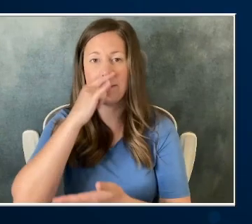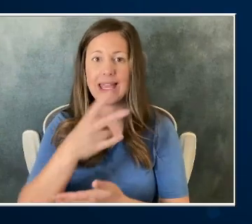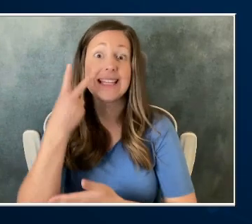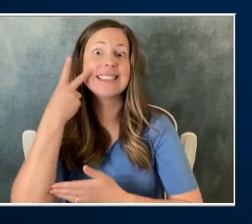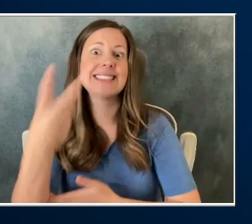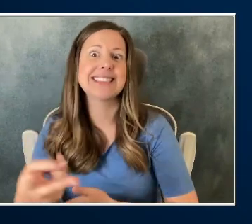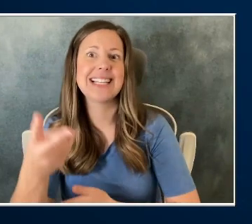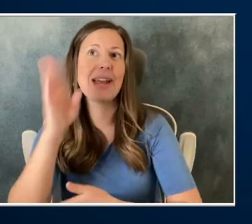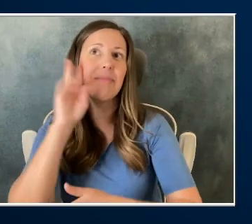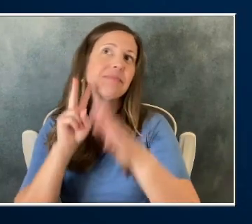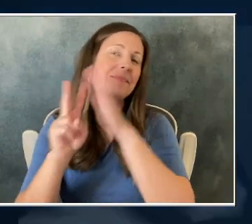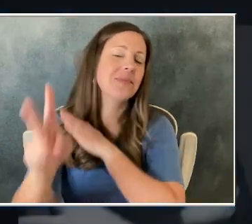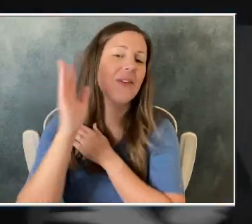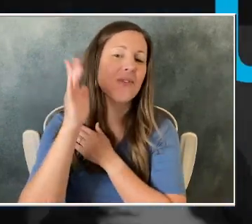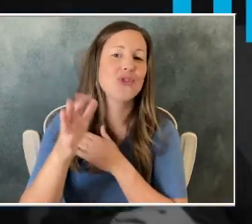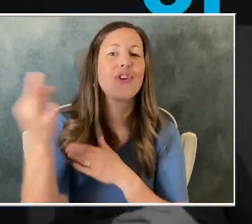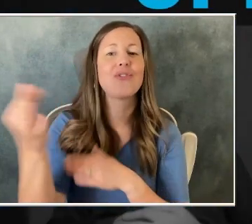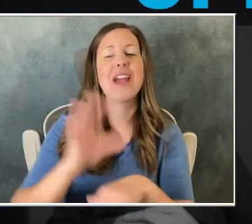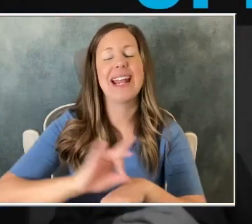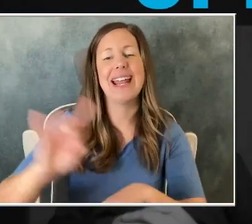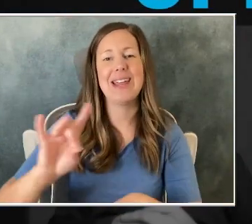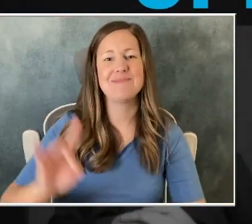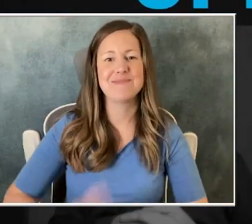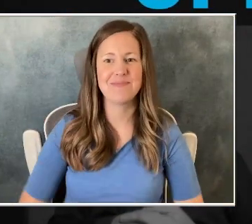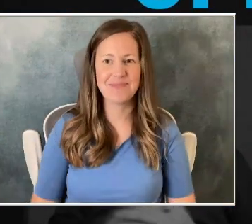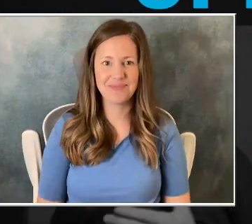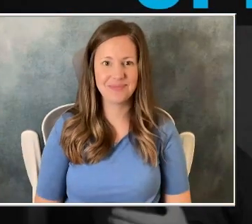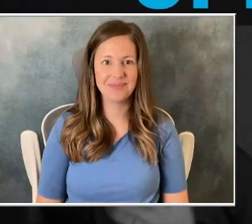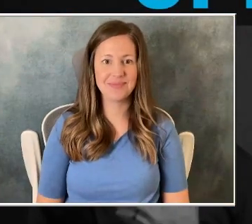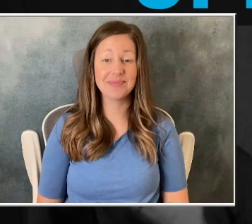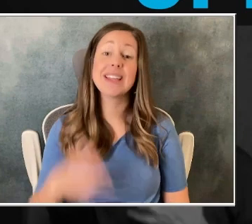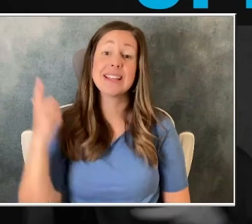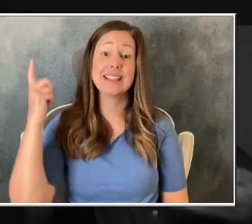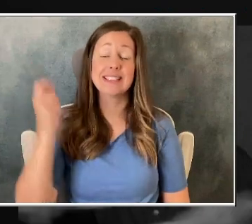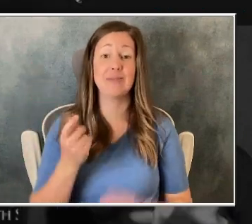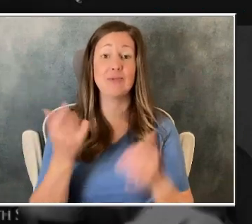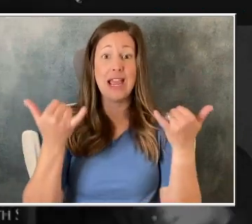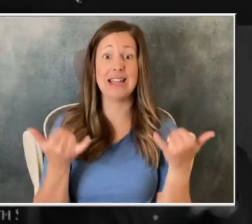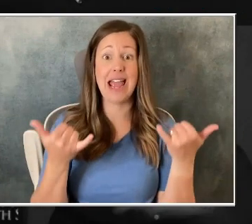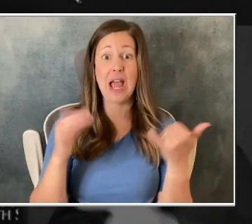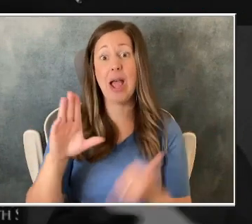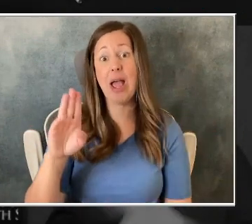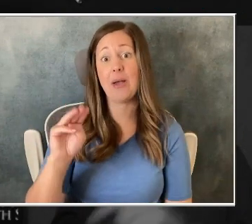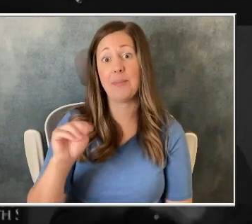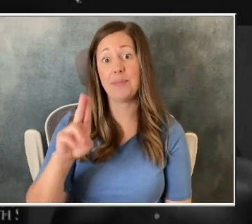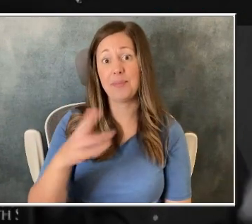futures. Friday at 8. Subscribe to our Morning Medical Update and Open